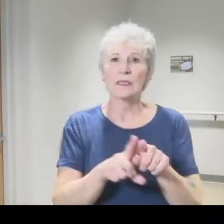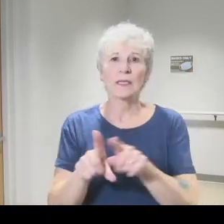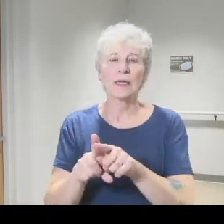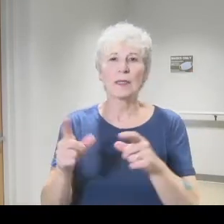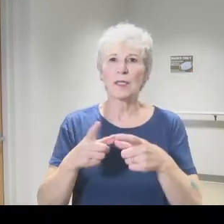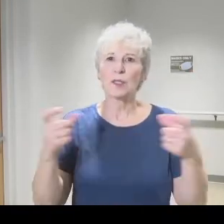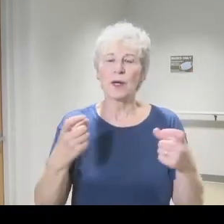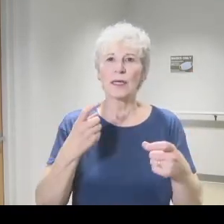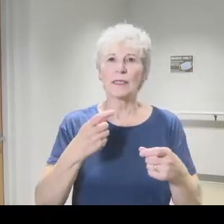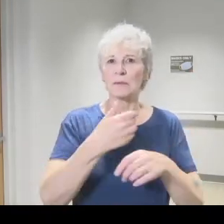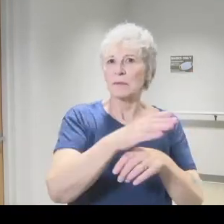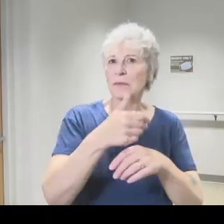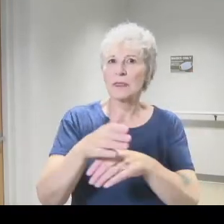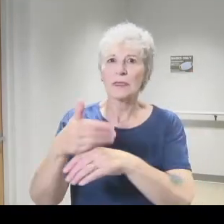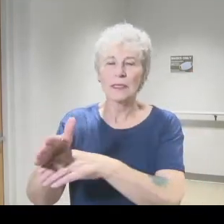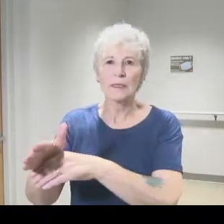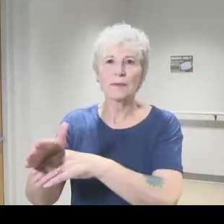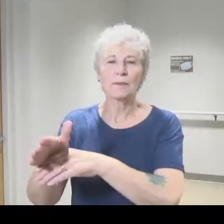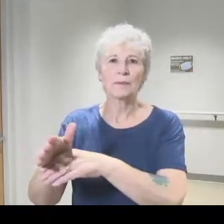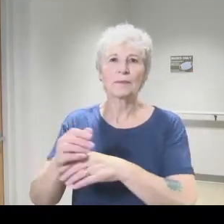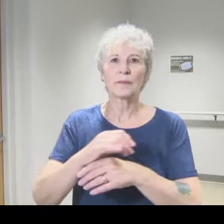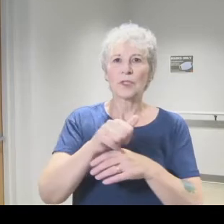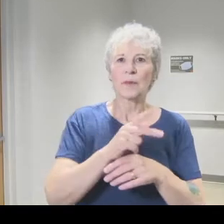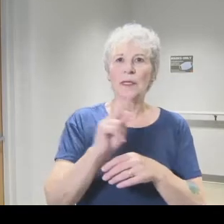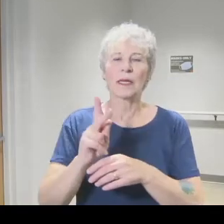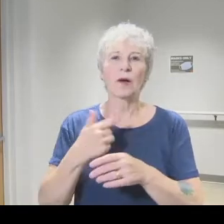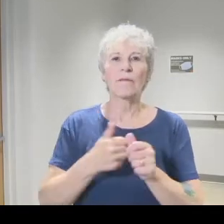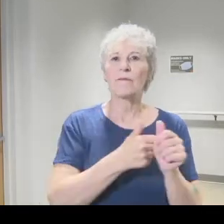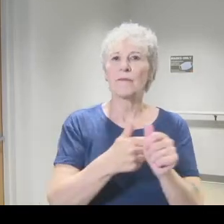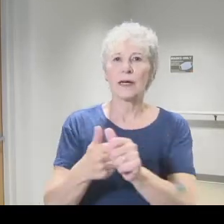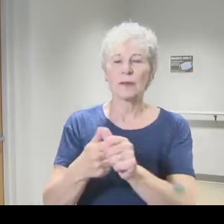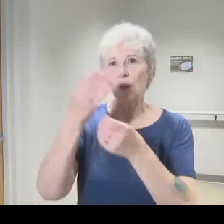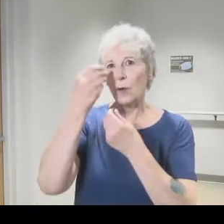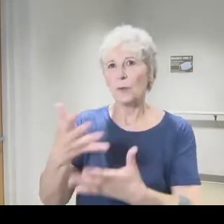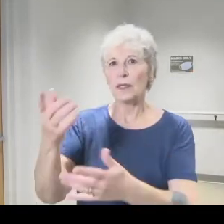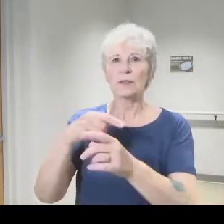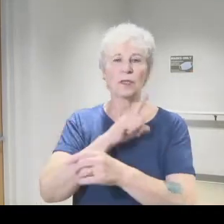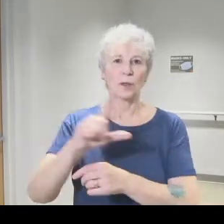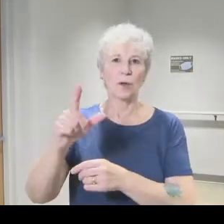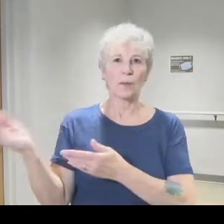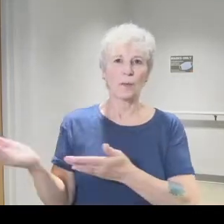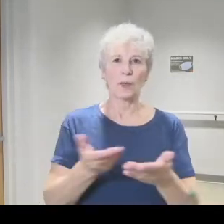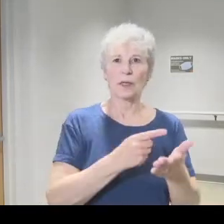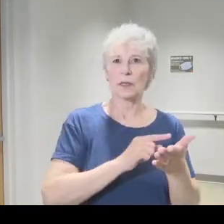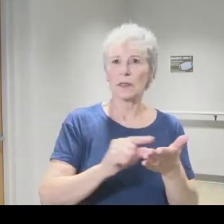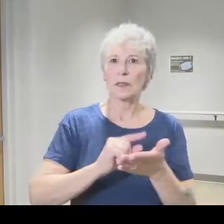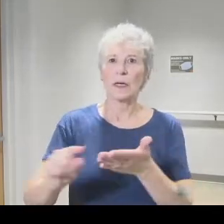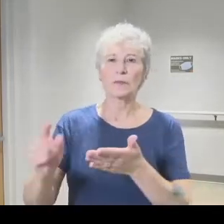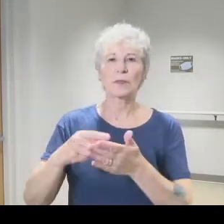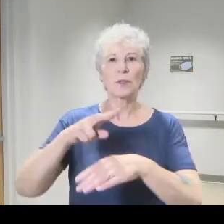Commission, which Jeremy and Kayla are following in obedience to the Lord. as they bring the gospel to